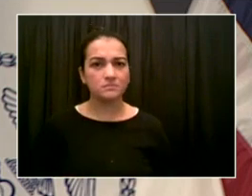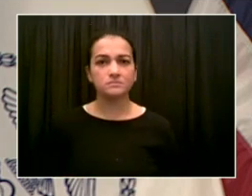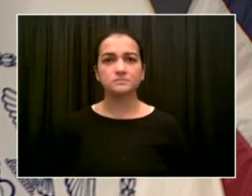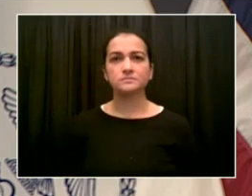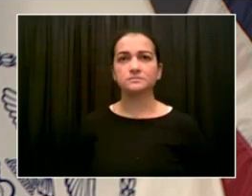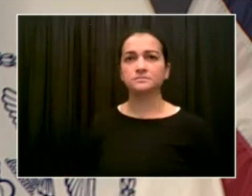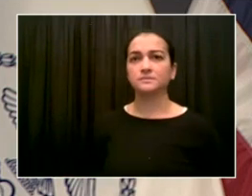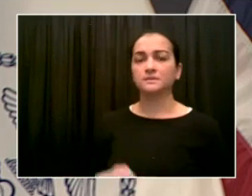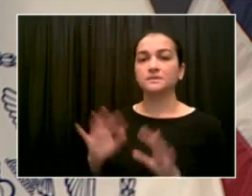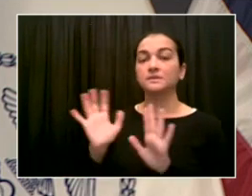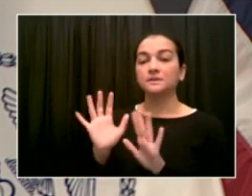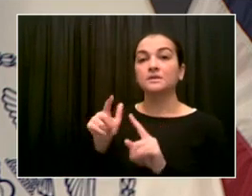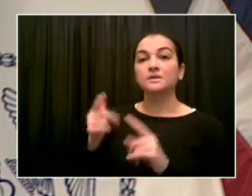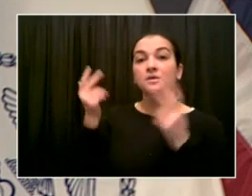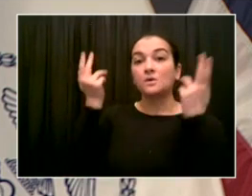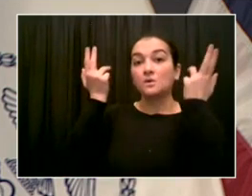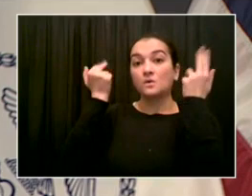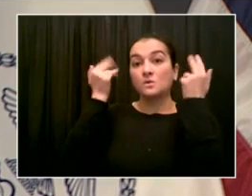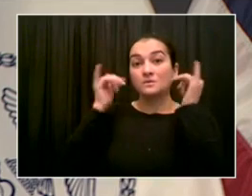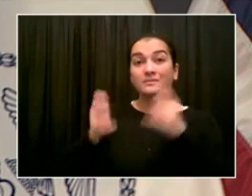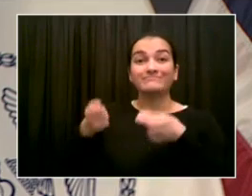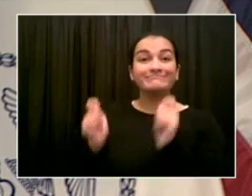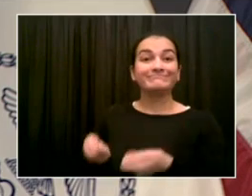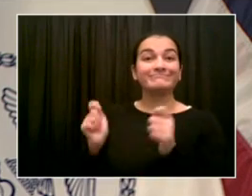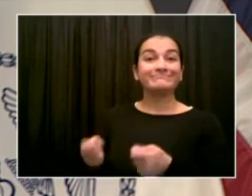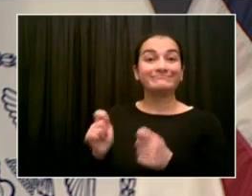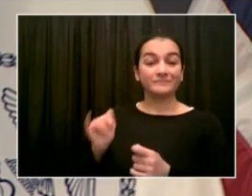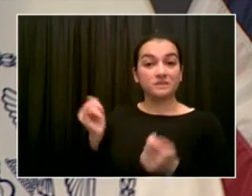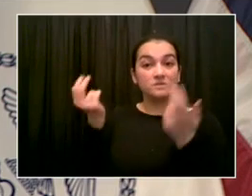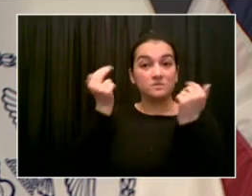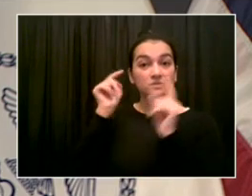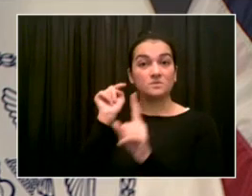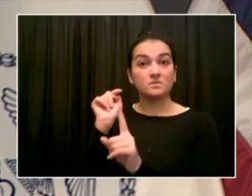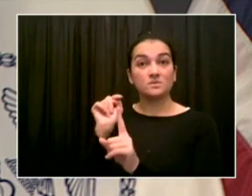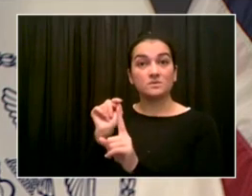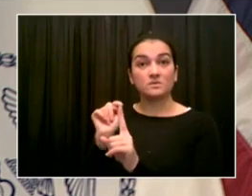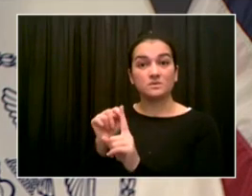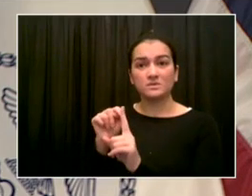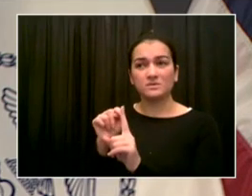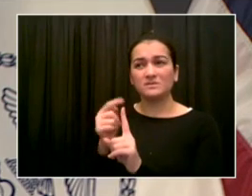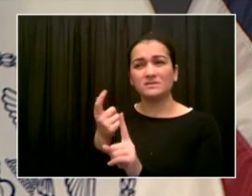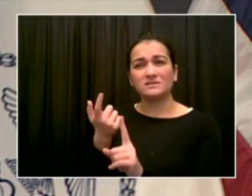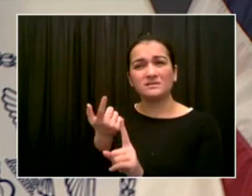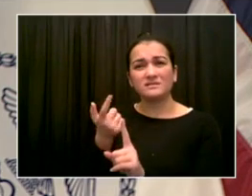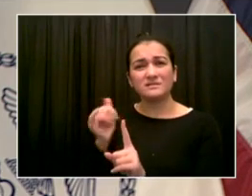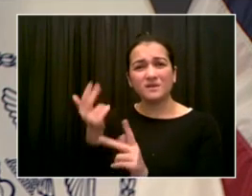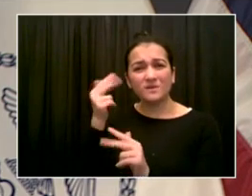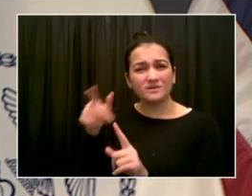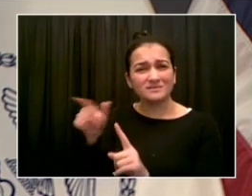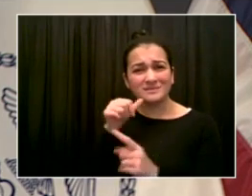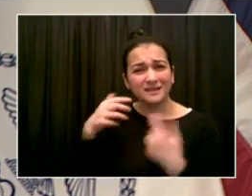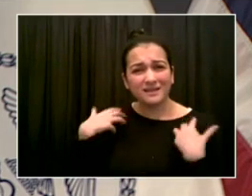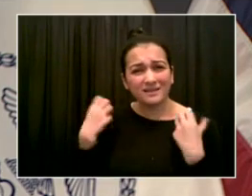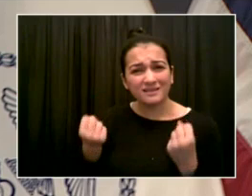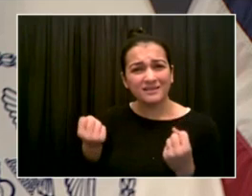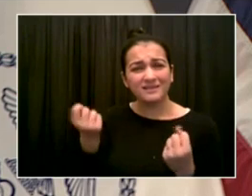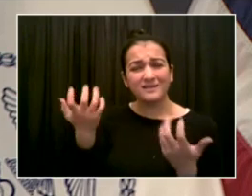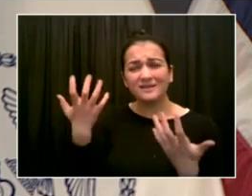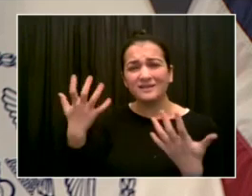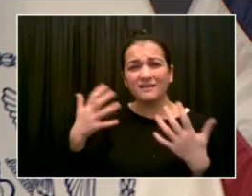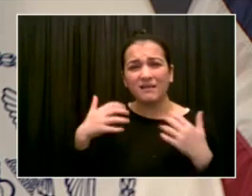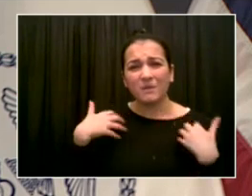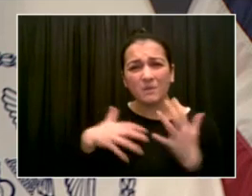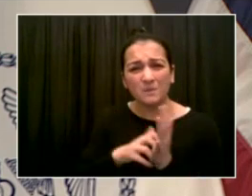It's the 21st century, for God's sakes. And what we're talking about is not individual cars. It would be